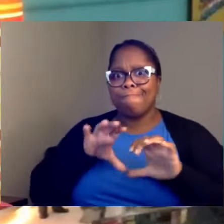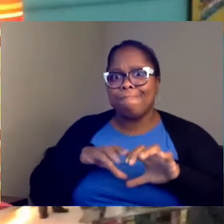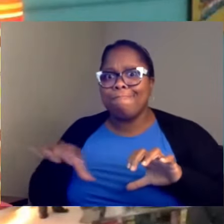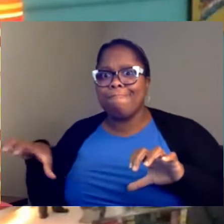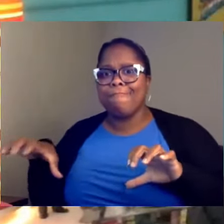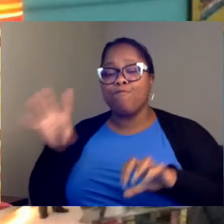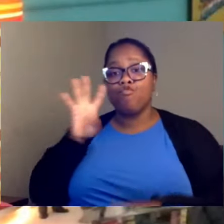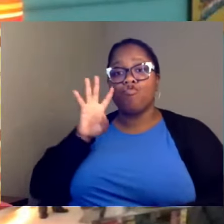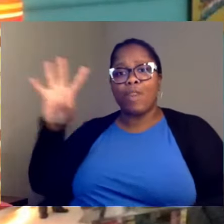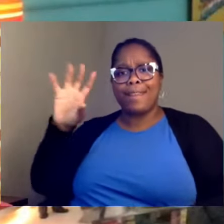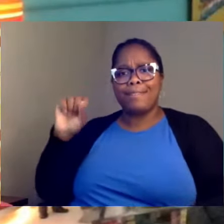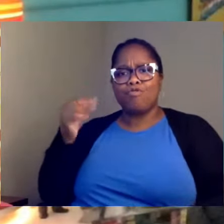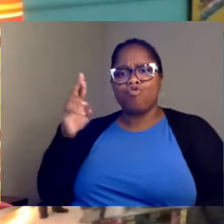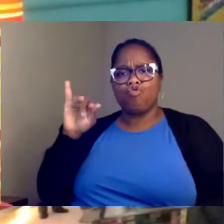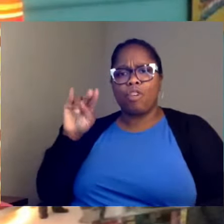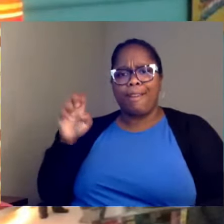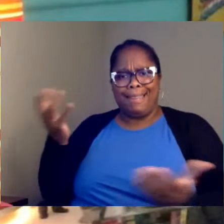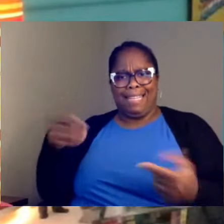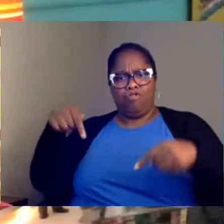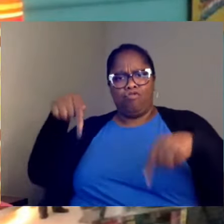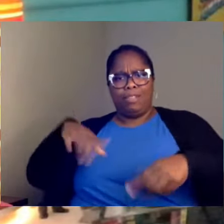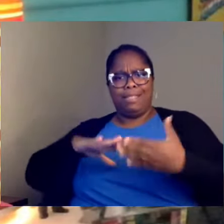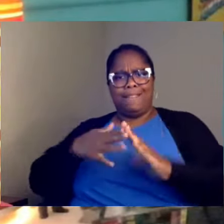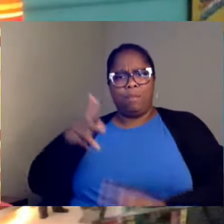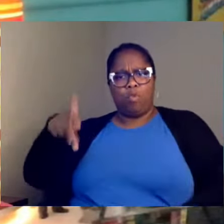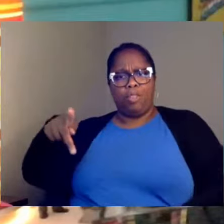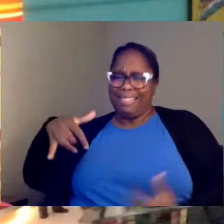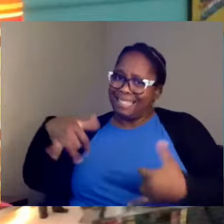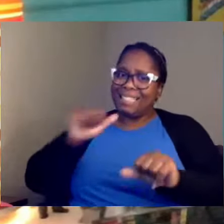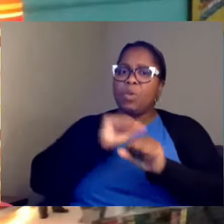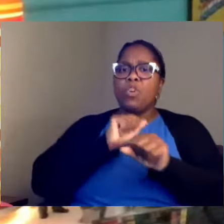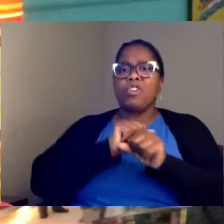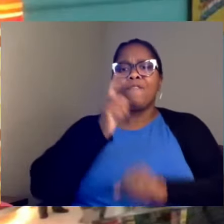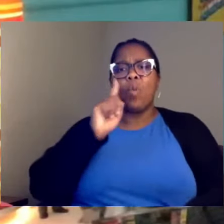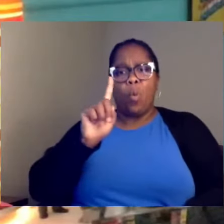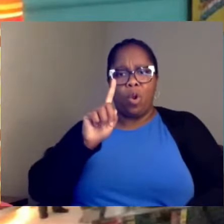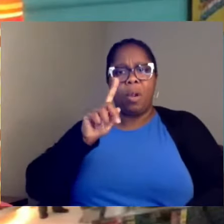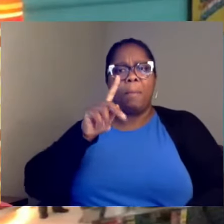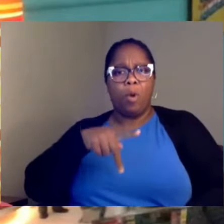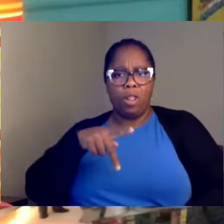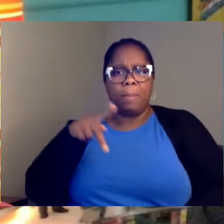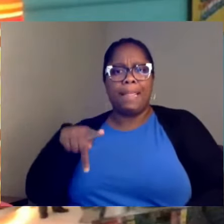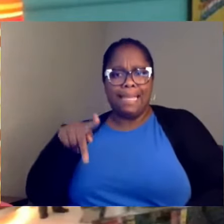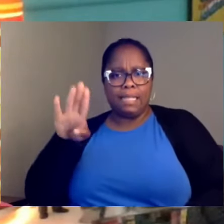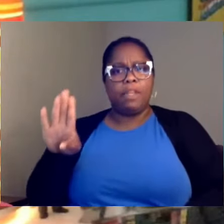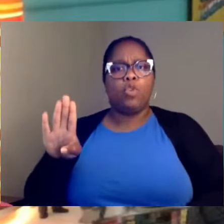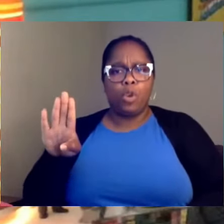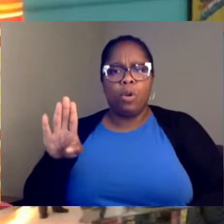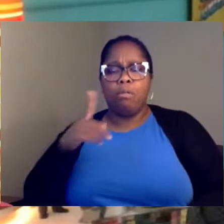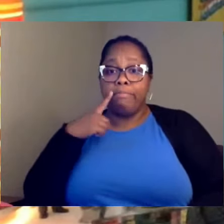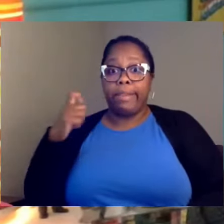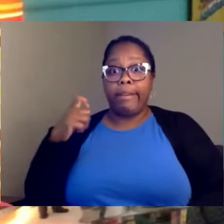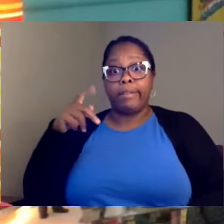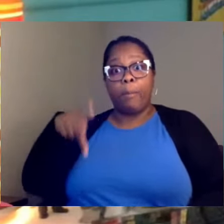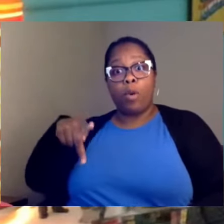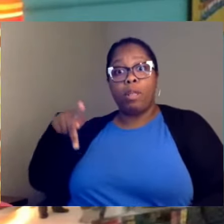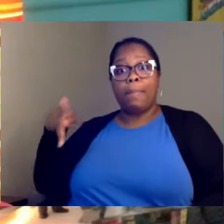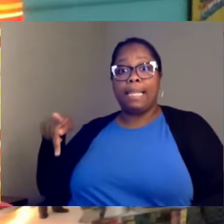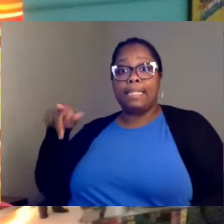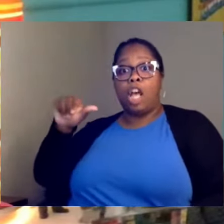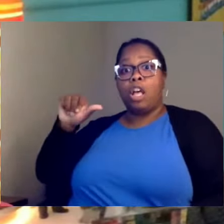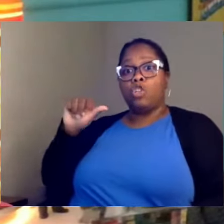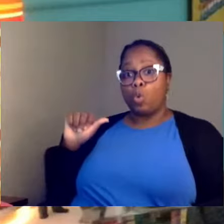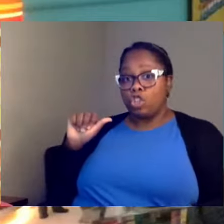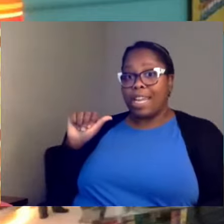of Portland, who's still employed by Portland Police Bureau, simply because the Portland Police Association saw